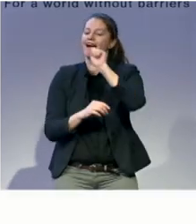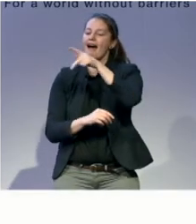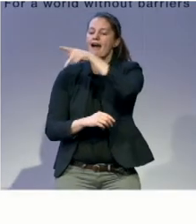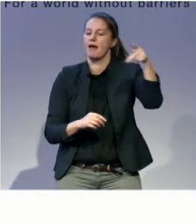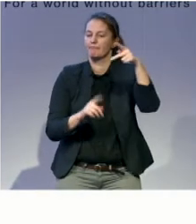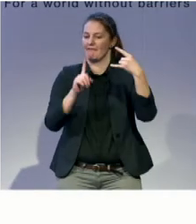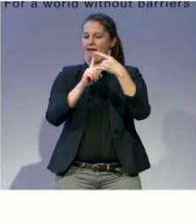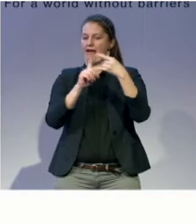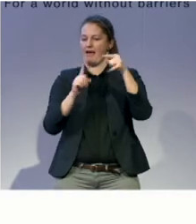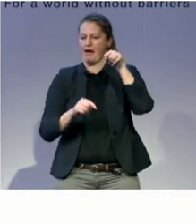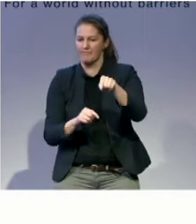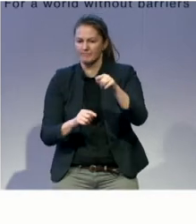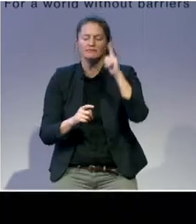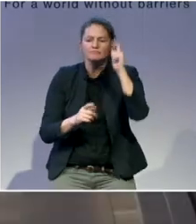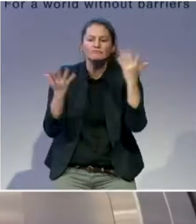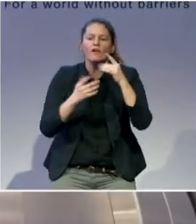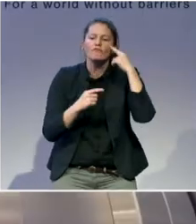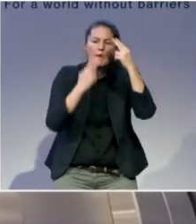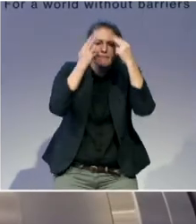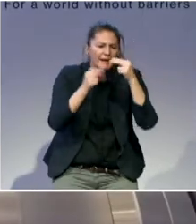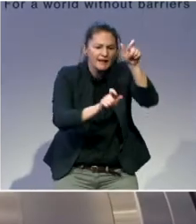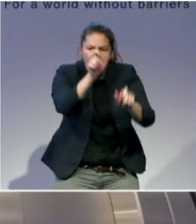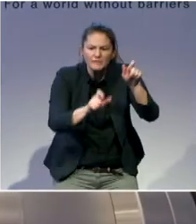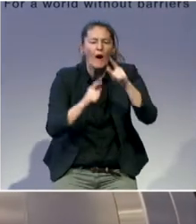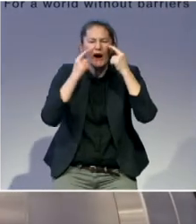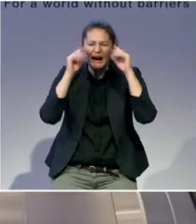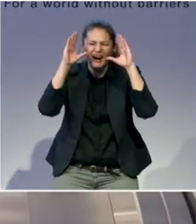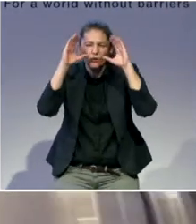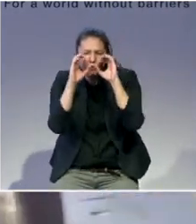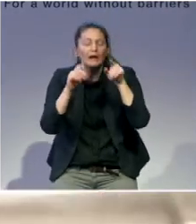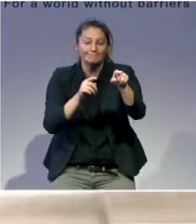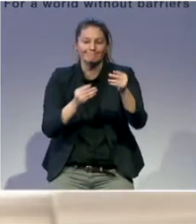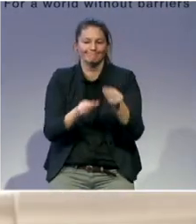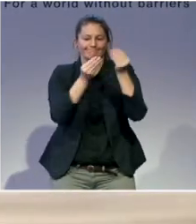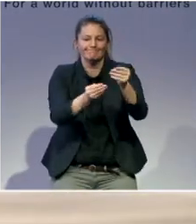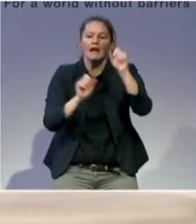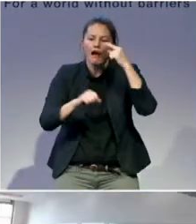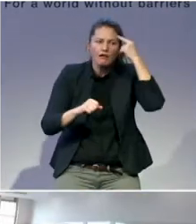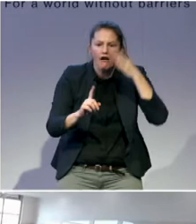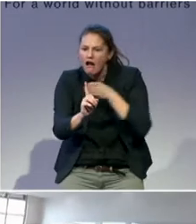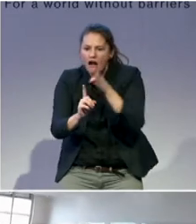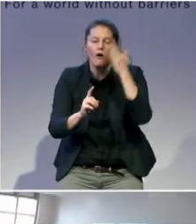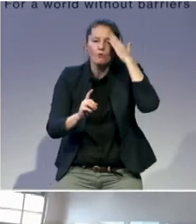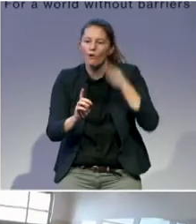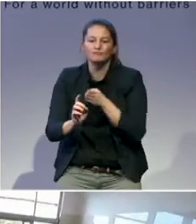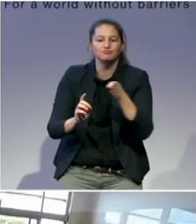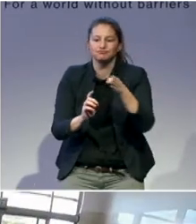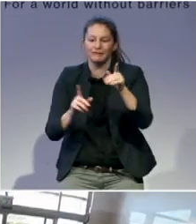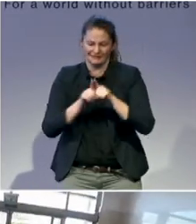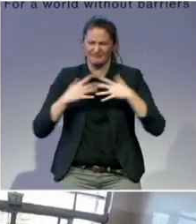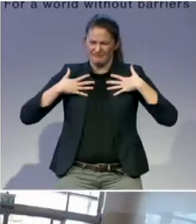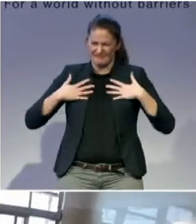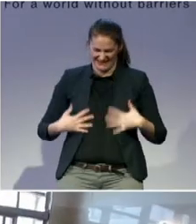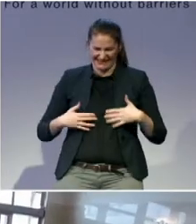for people who are blind or visually impaired and for people with physical disabilities. It enables users to find their way in